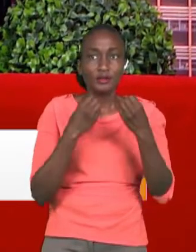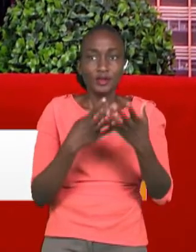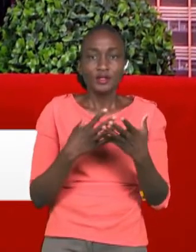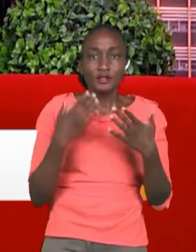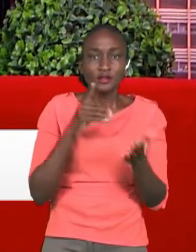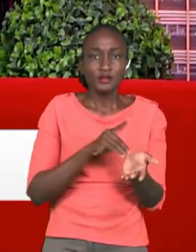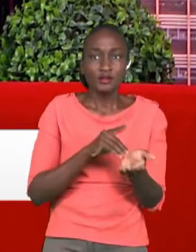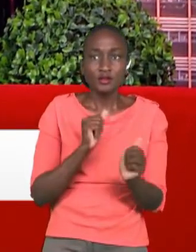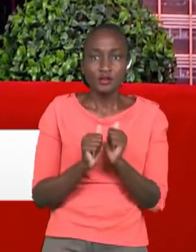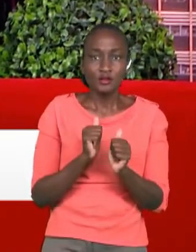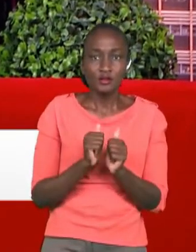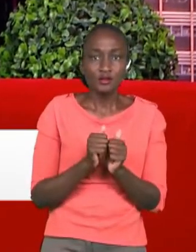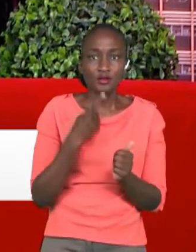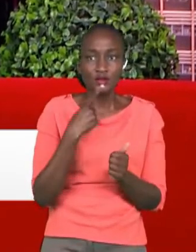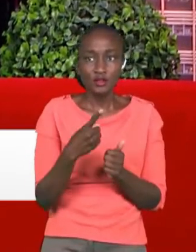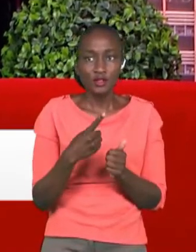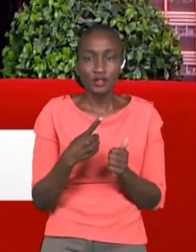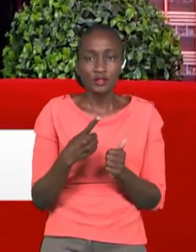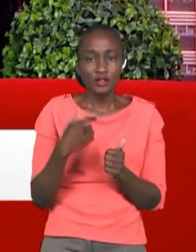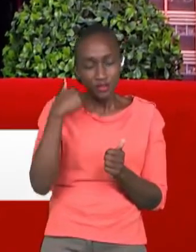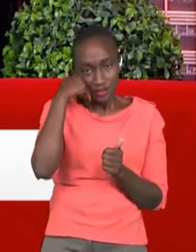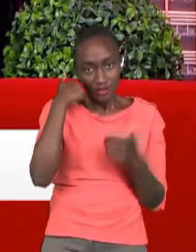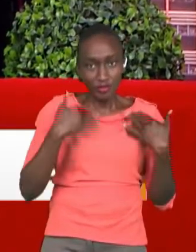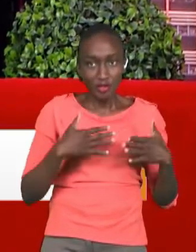referring their clients to us people,